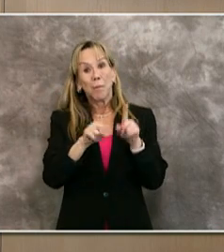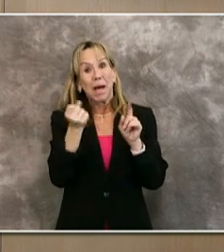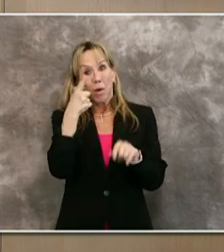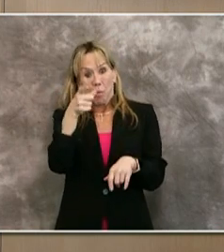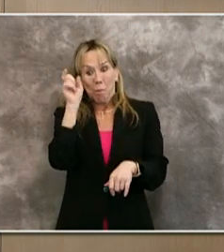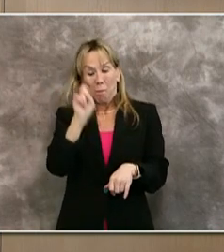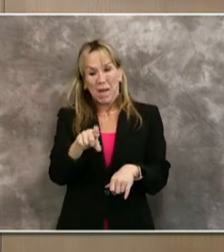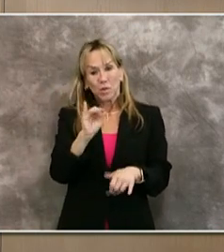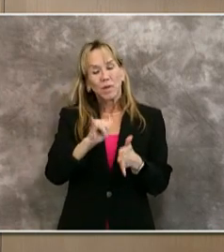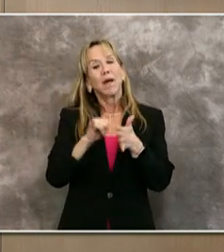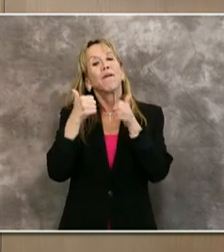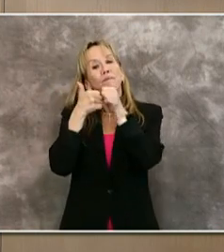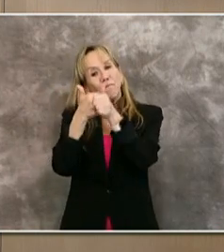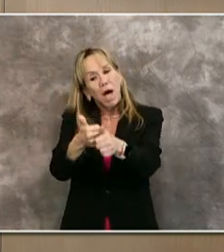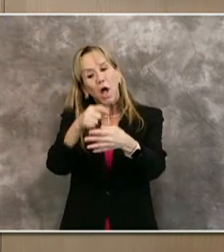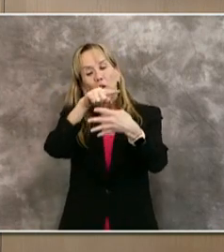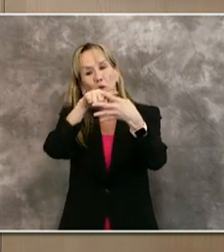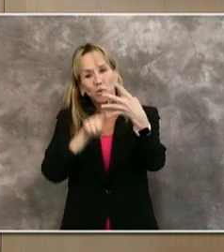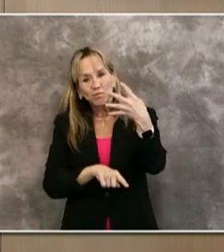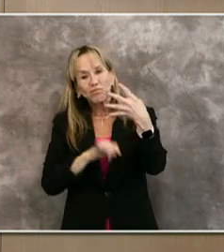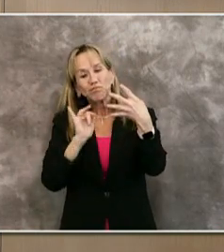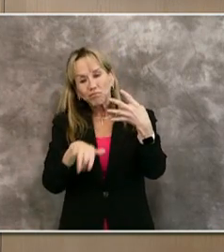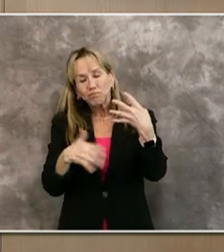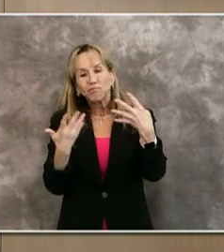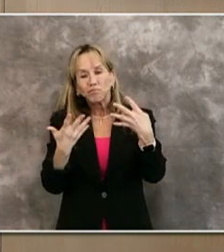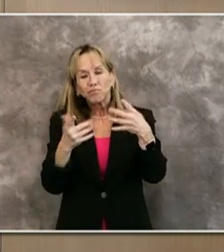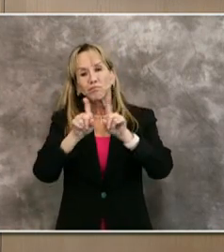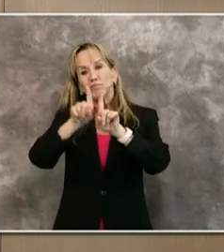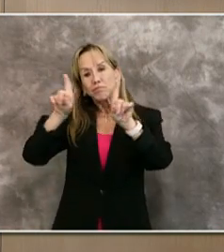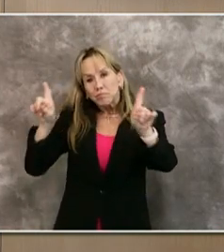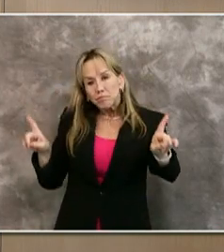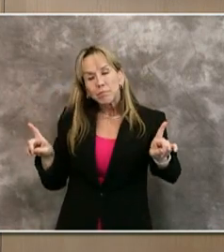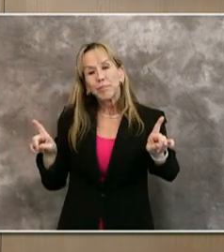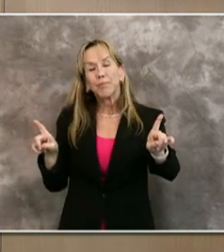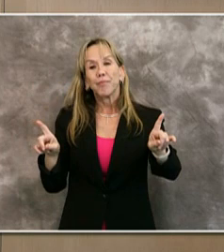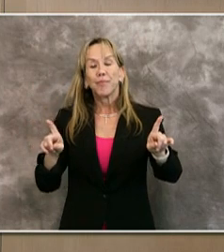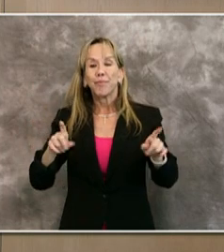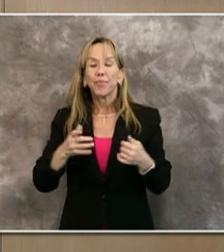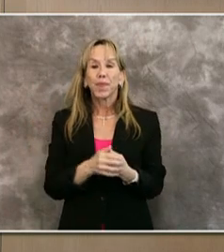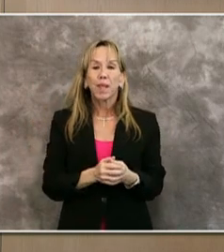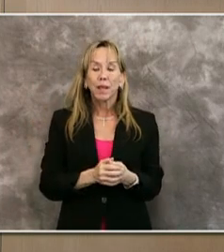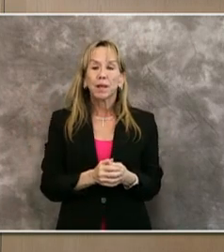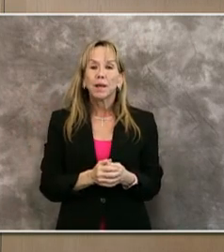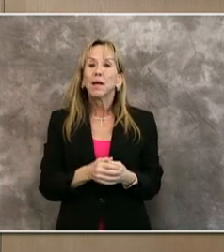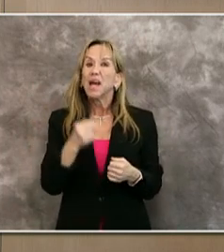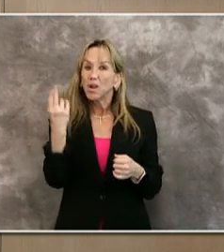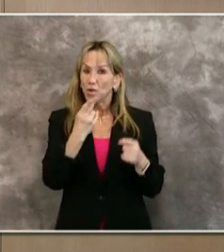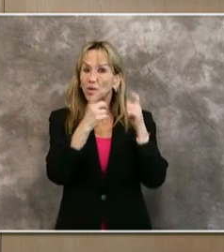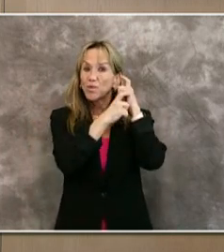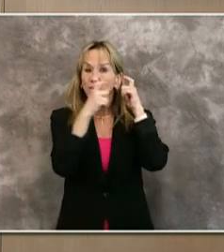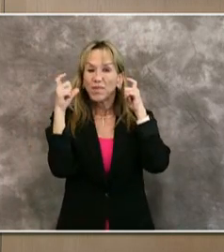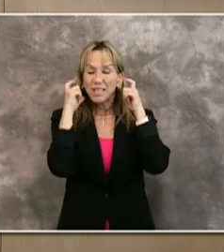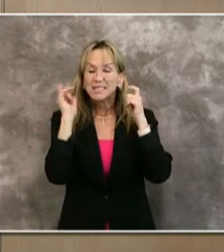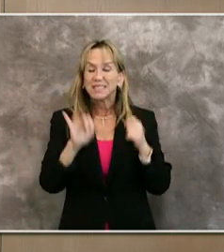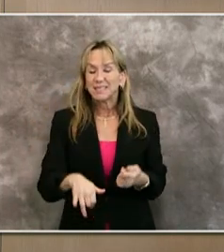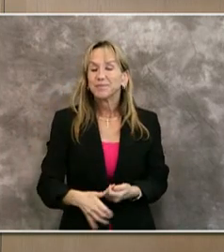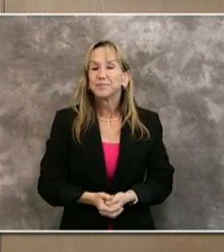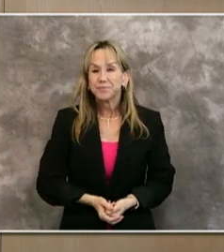guidance that continues to be provided, maintaining 6 feet social distancing and using a facial